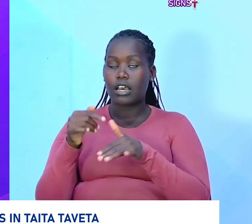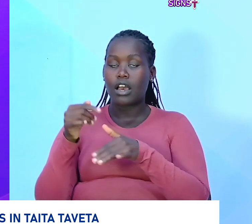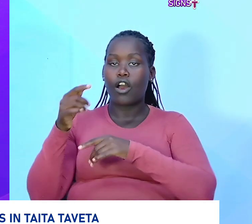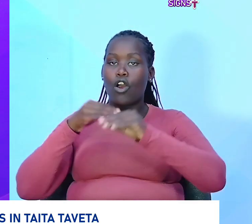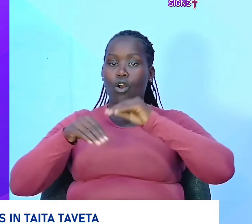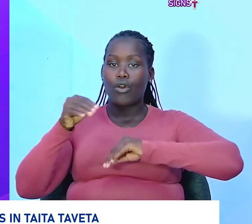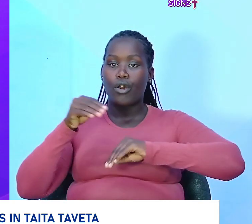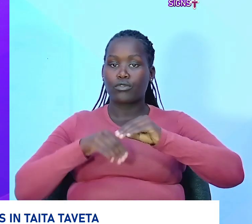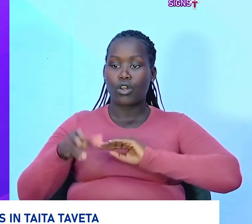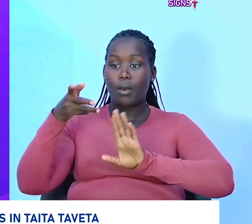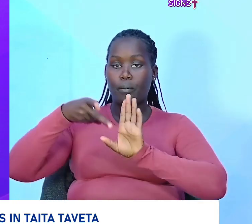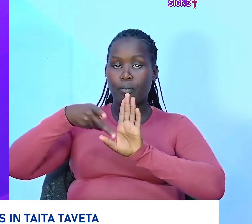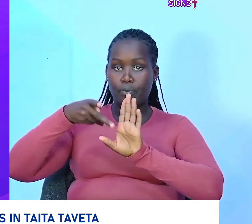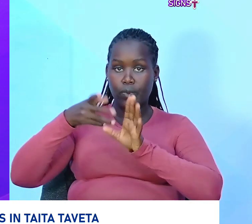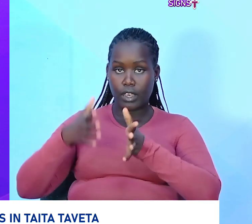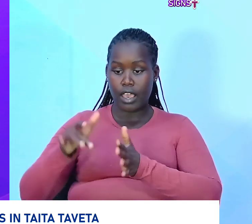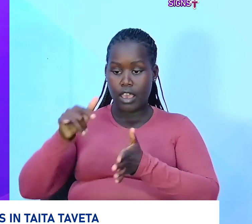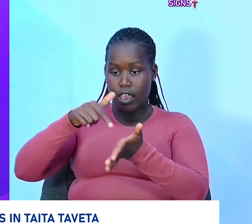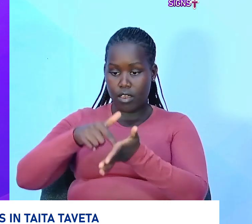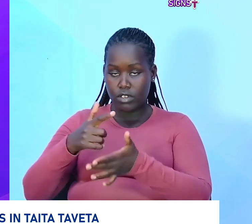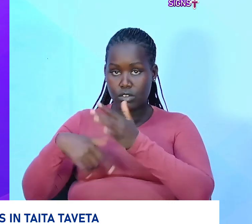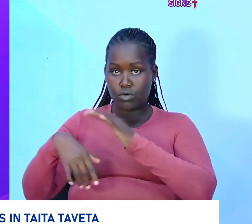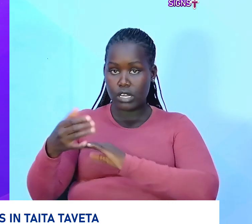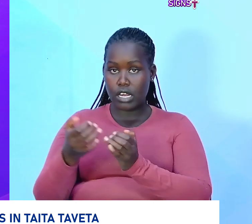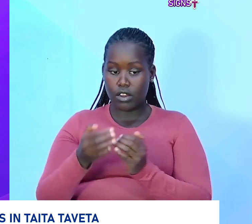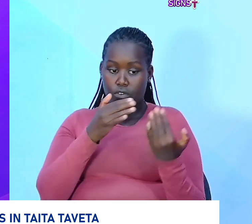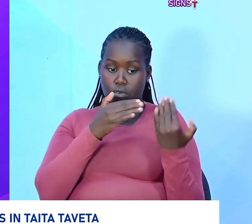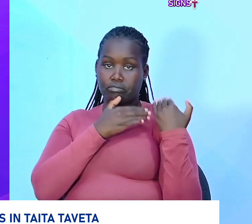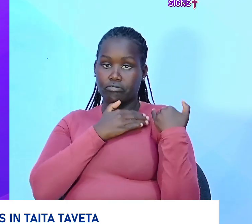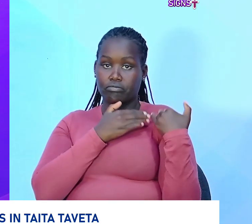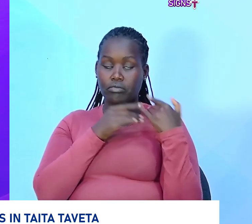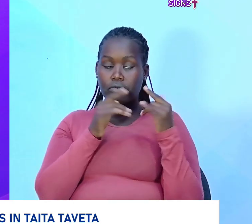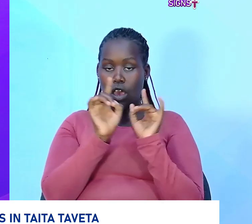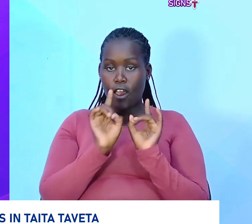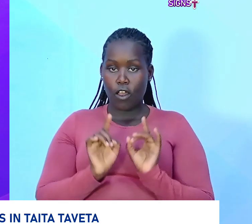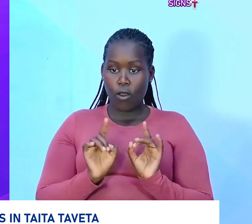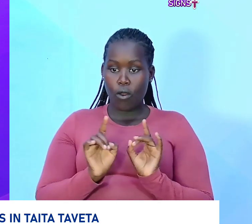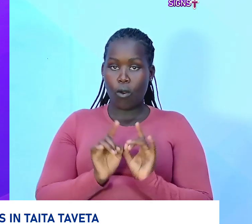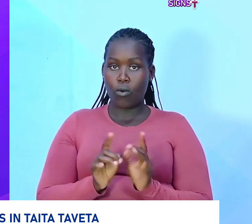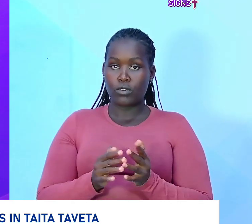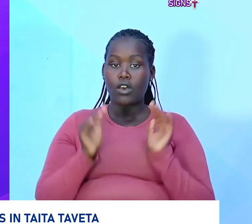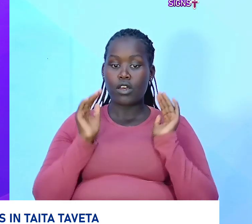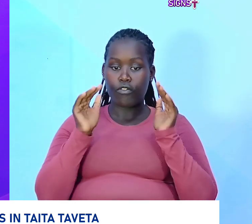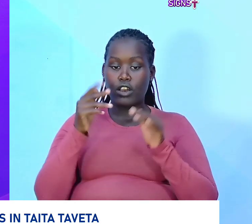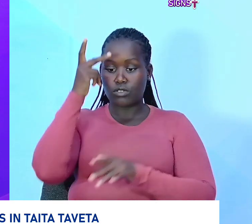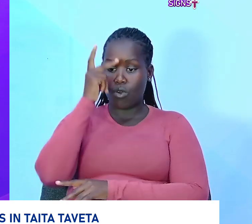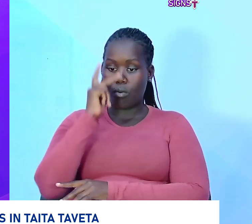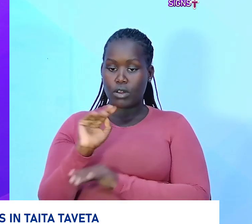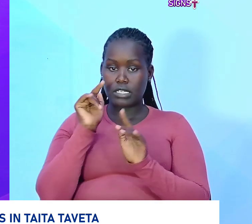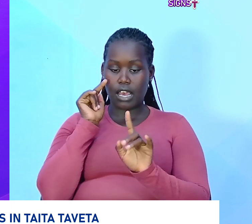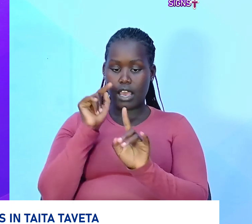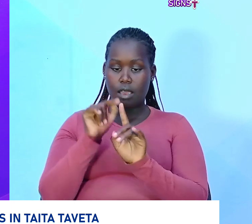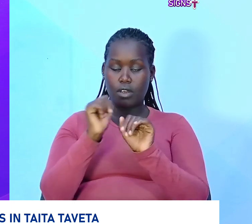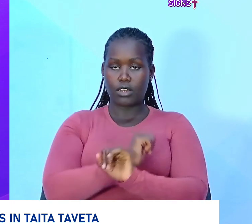corruption. Participants emphasized the need for accountability and adherence to policies aimed at